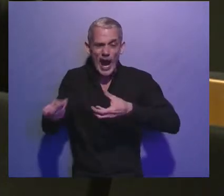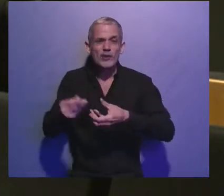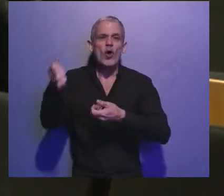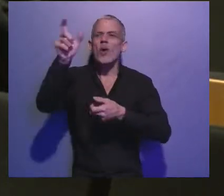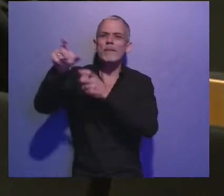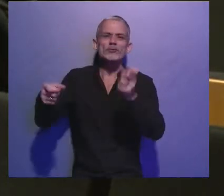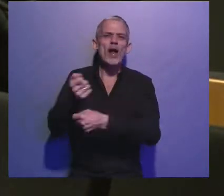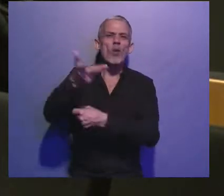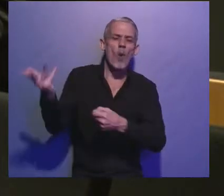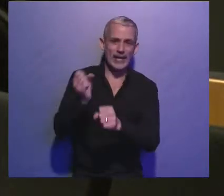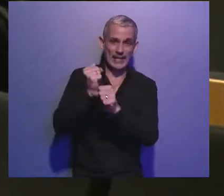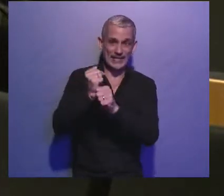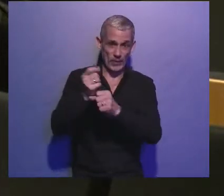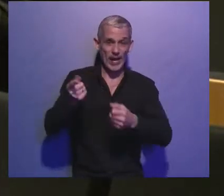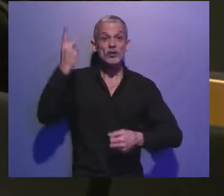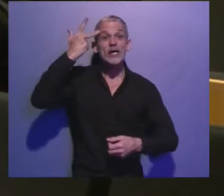what the budget is